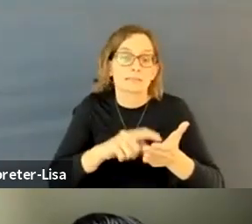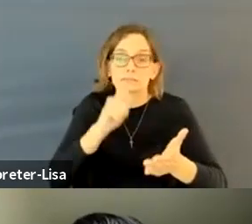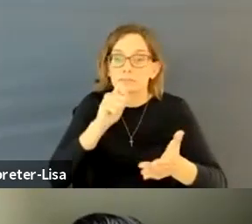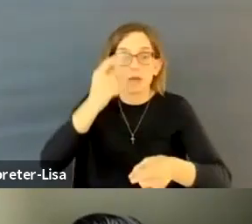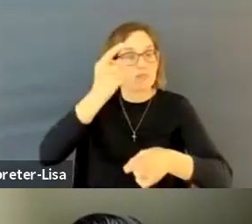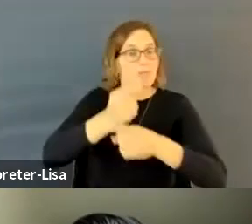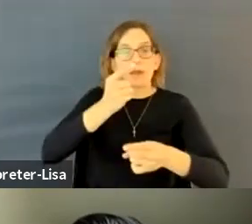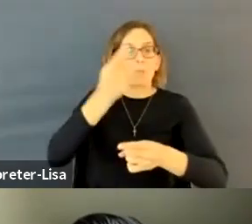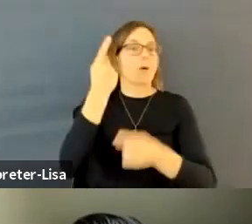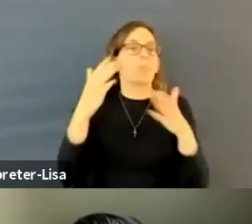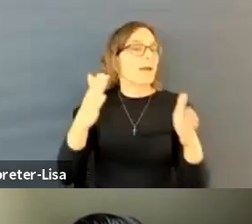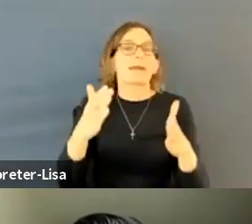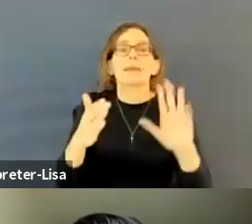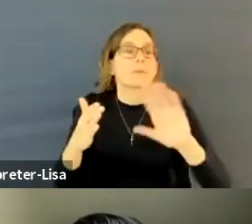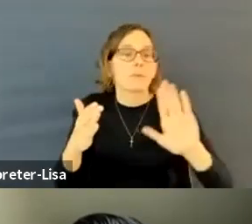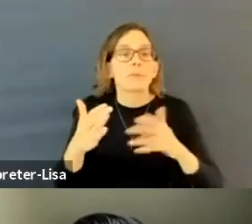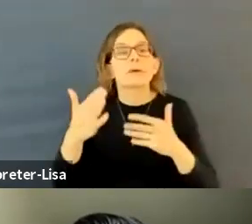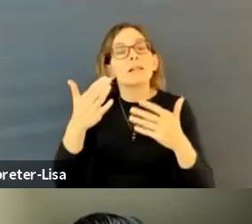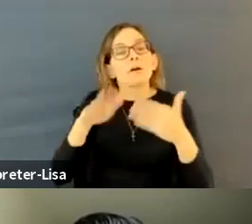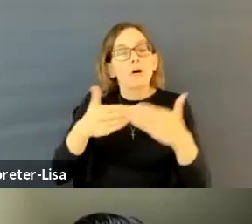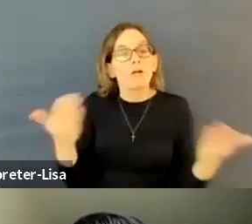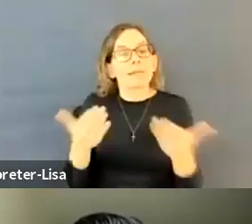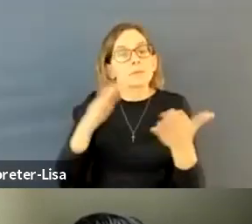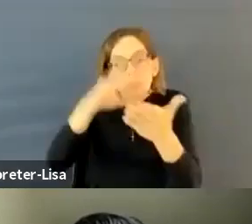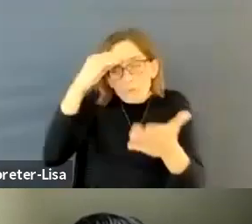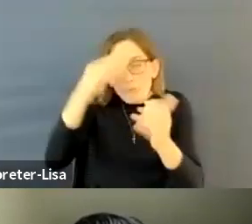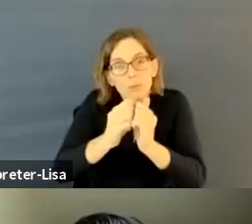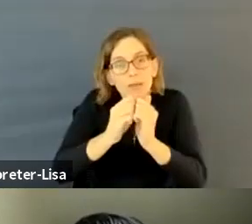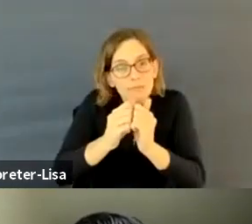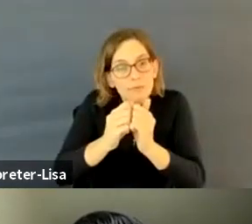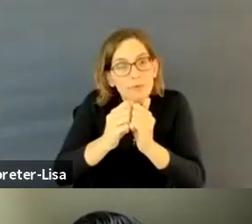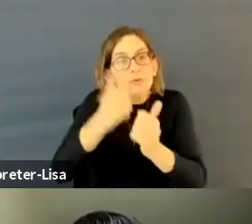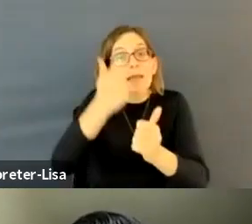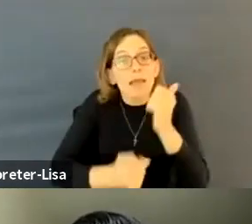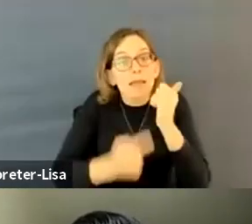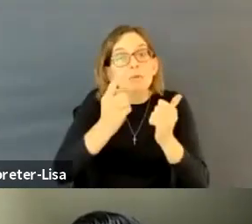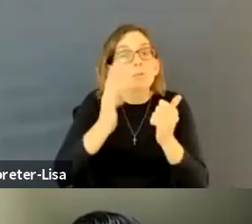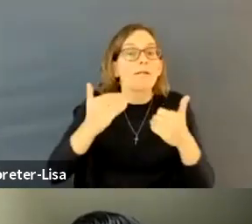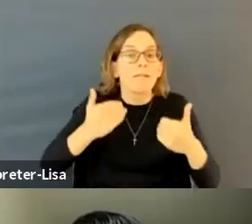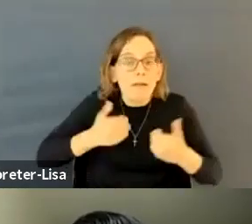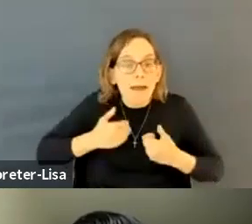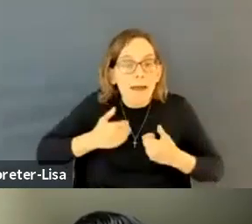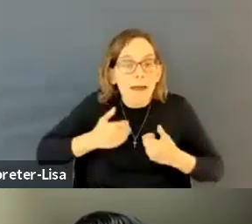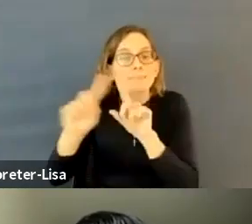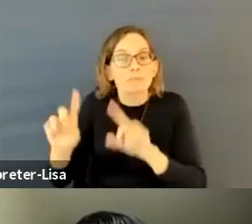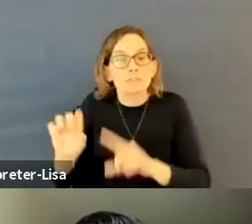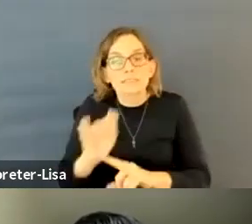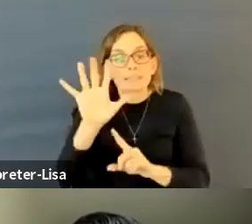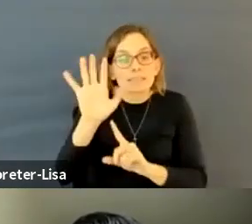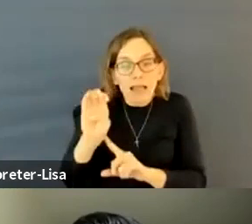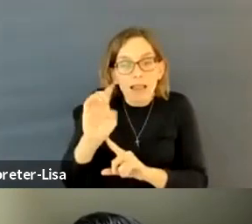this, that we're all here to learn together, and that everyone is going to have a very different style of